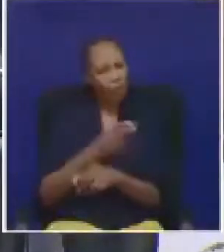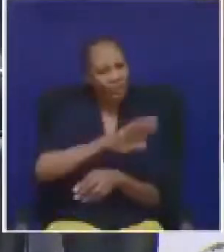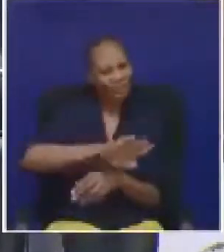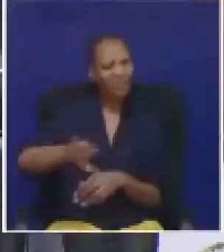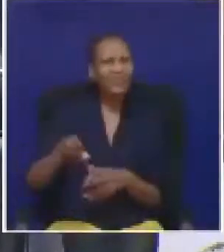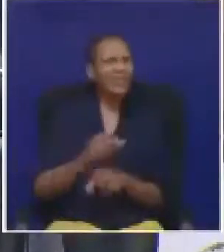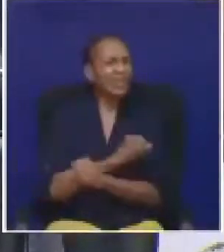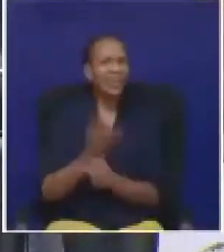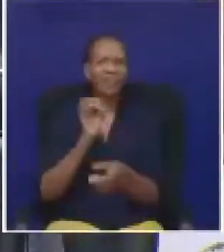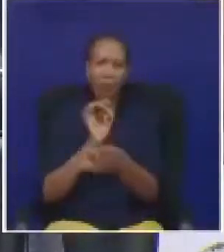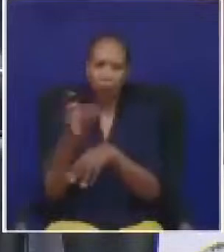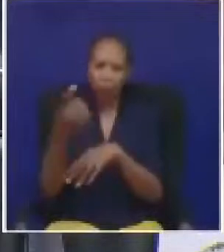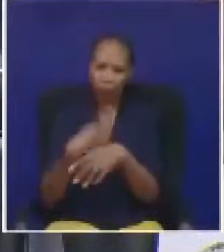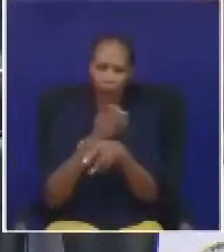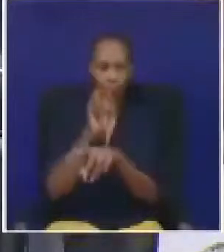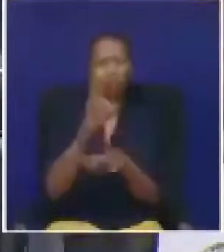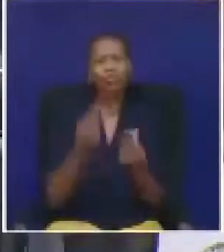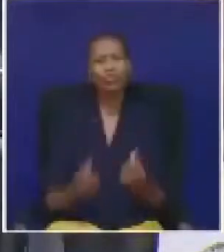inadequate consultation,